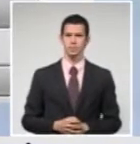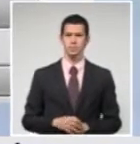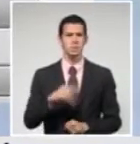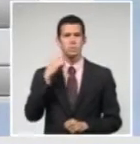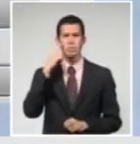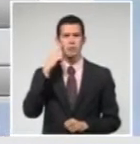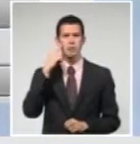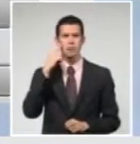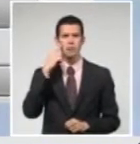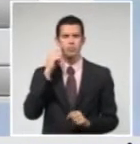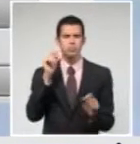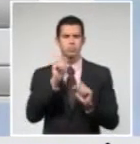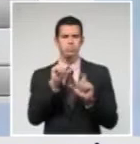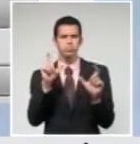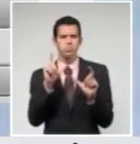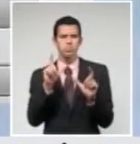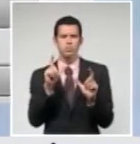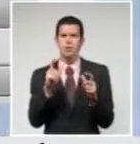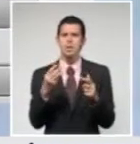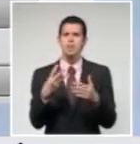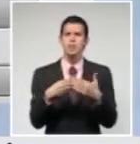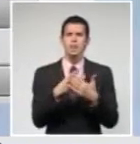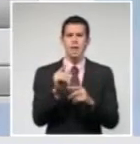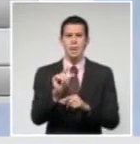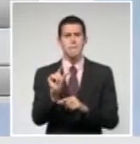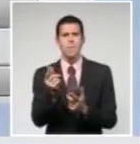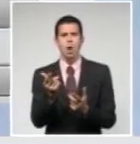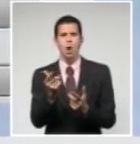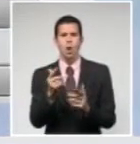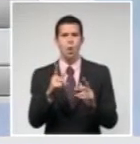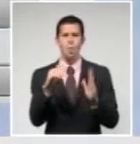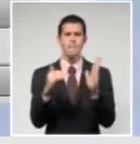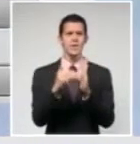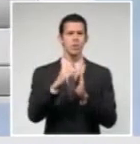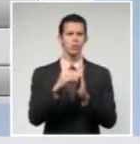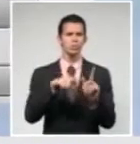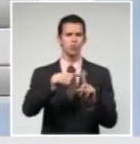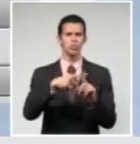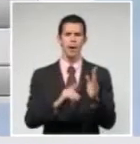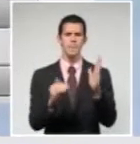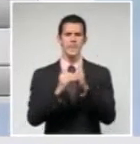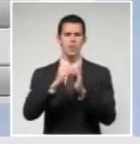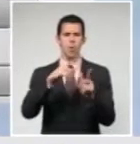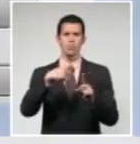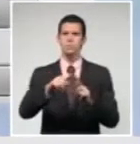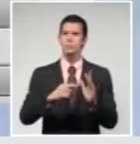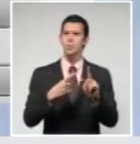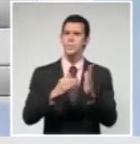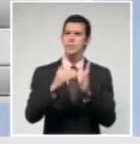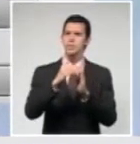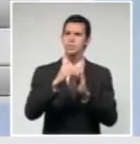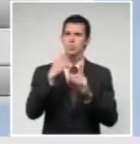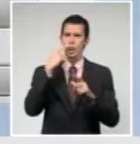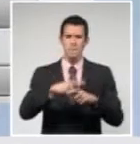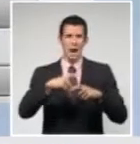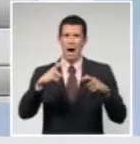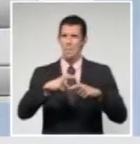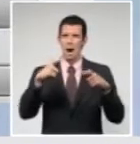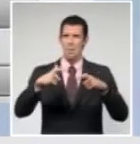Yesterday, 9,017 people died of the virus worldwide, for a total of